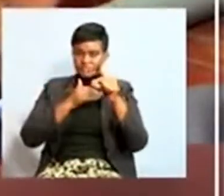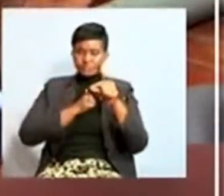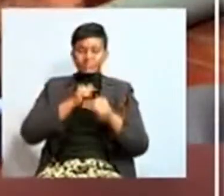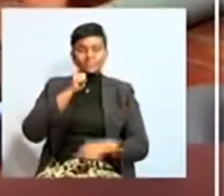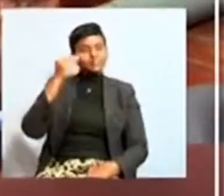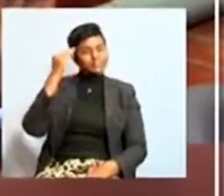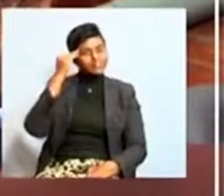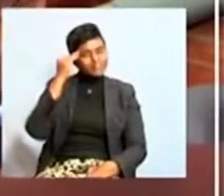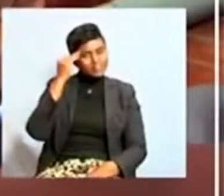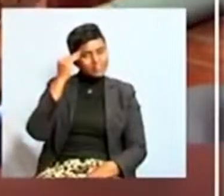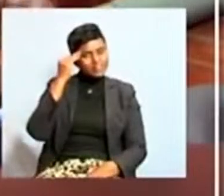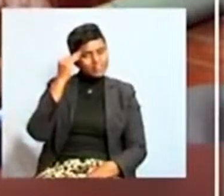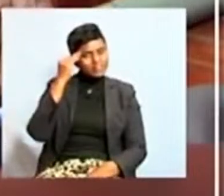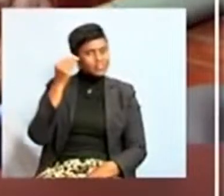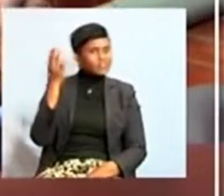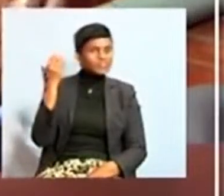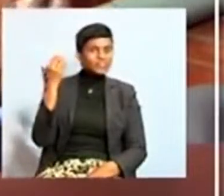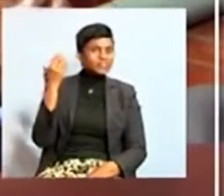20. So